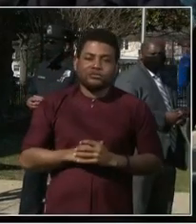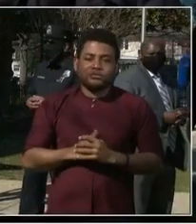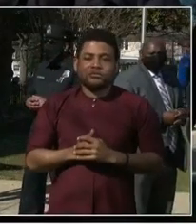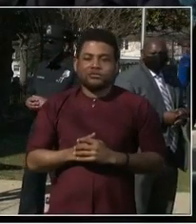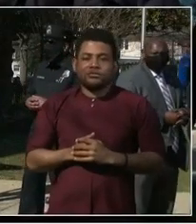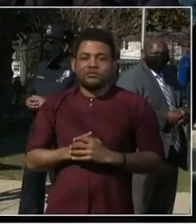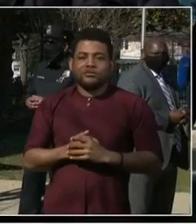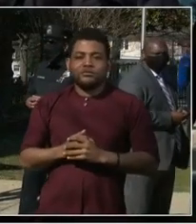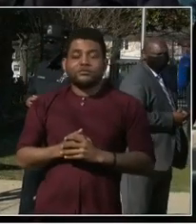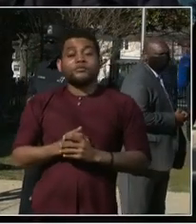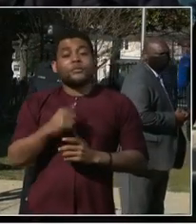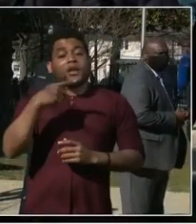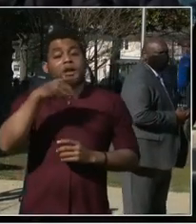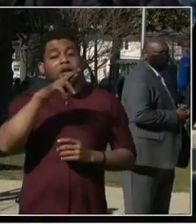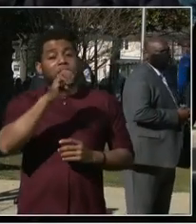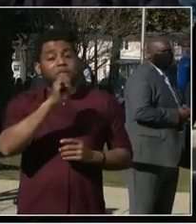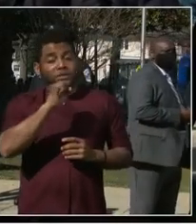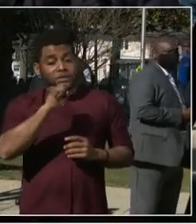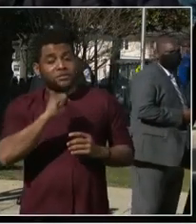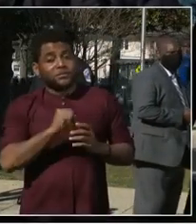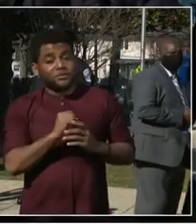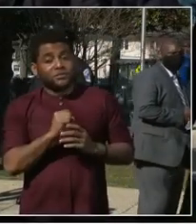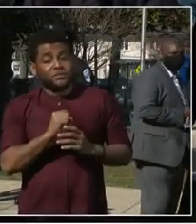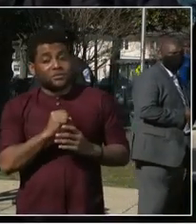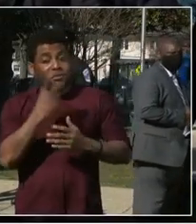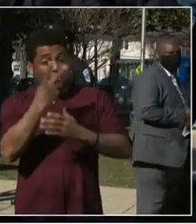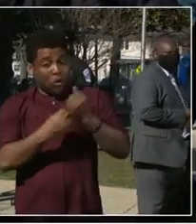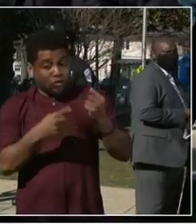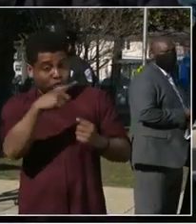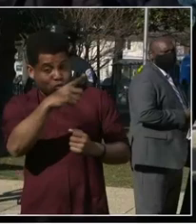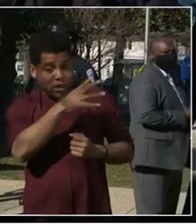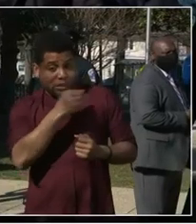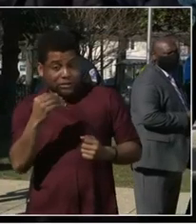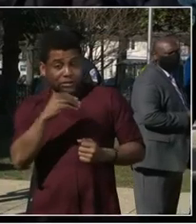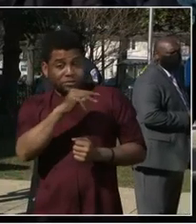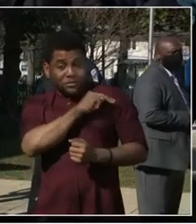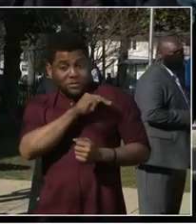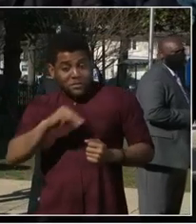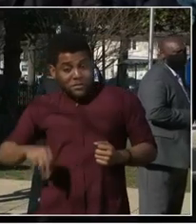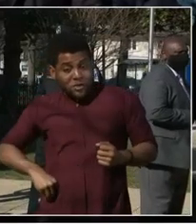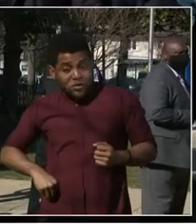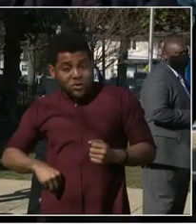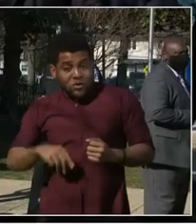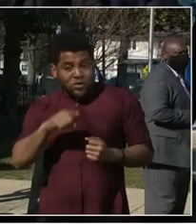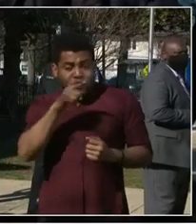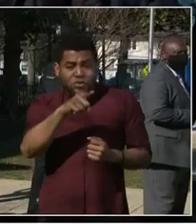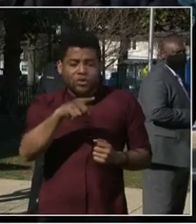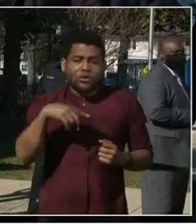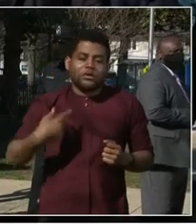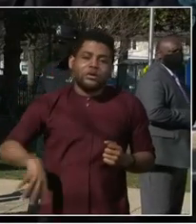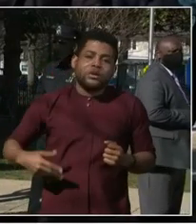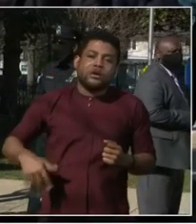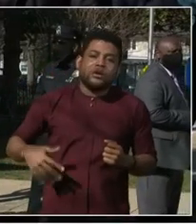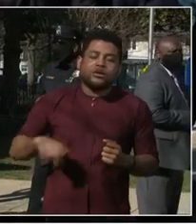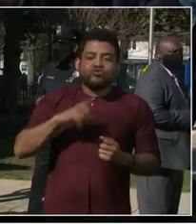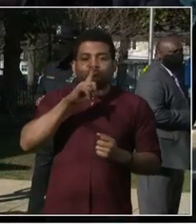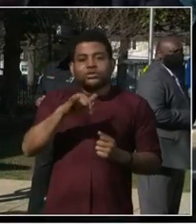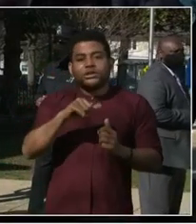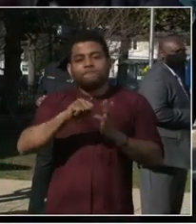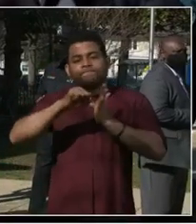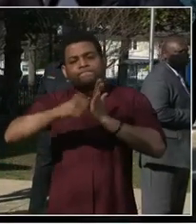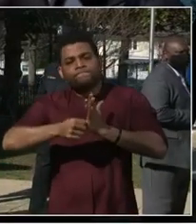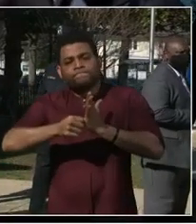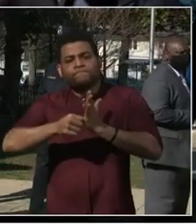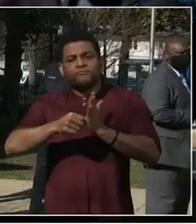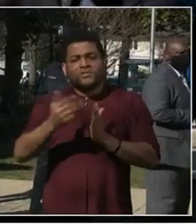That this suspect, I mean, both you and the mayor yesterday were pretty dire about getting him off the street. It only took 10 hours since you released that last